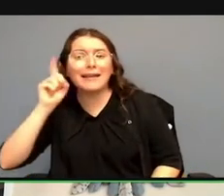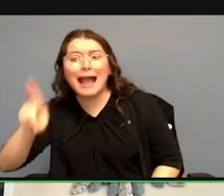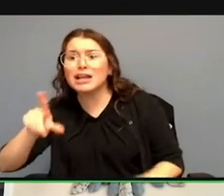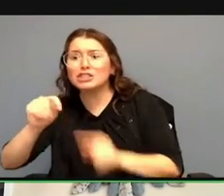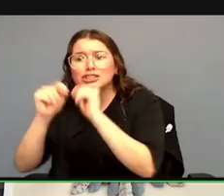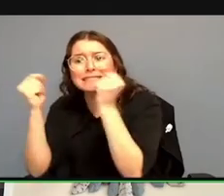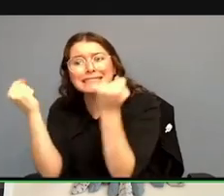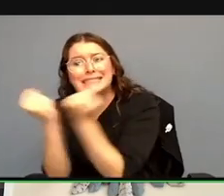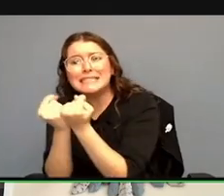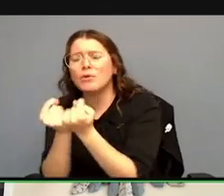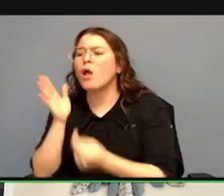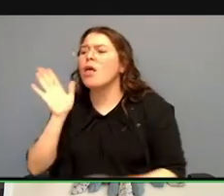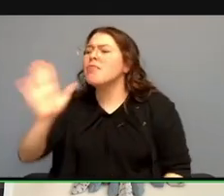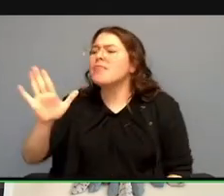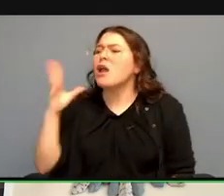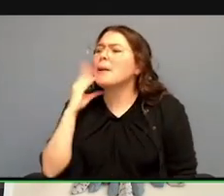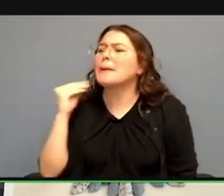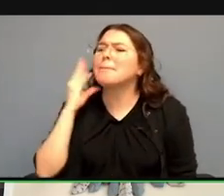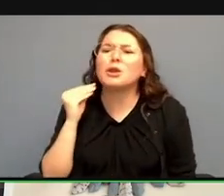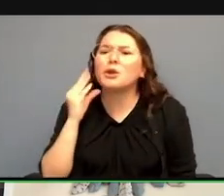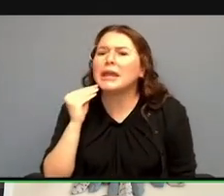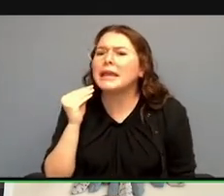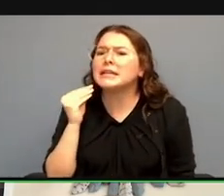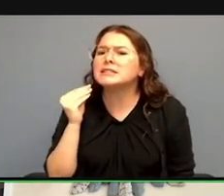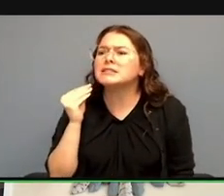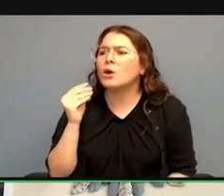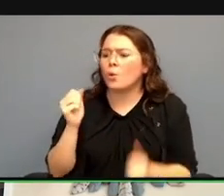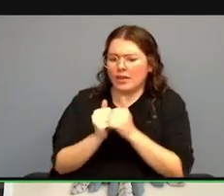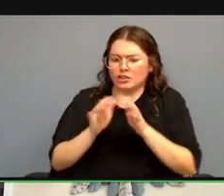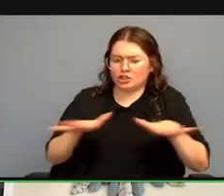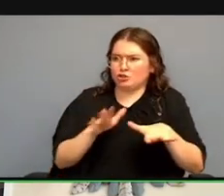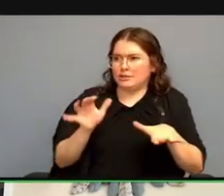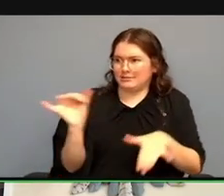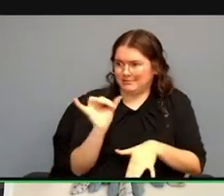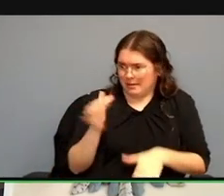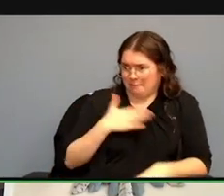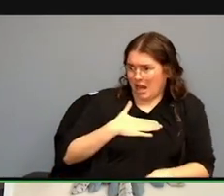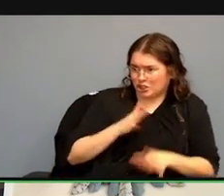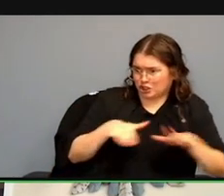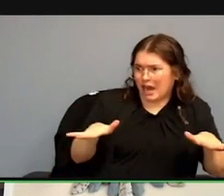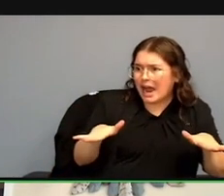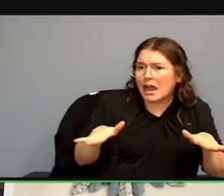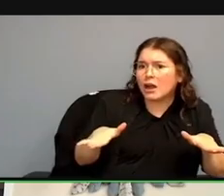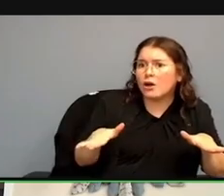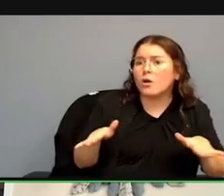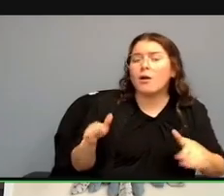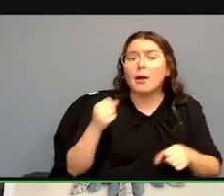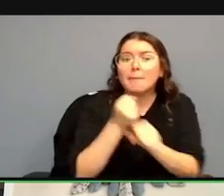their experience with children like yours. Make sure,